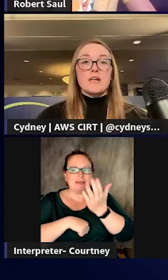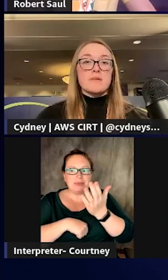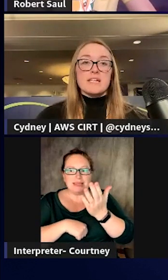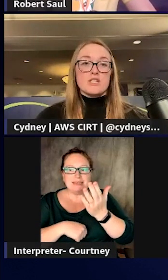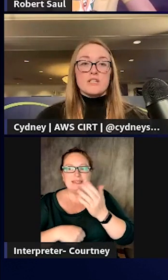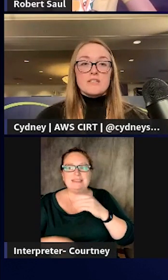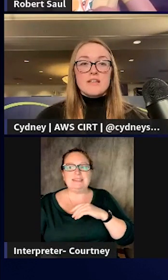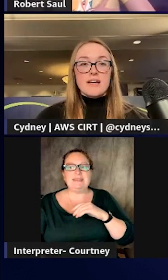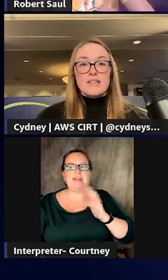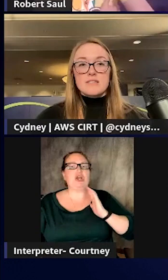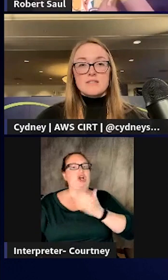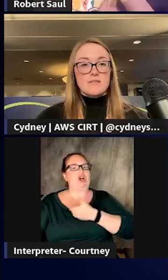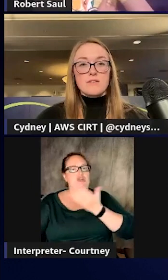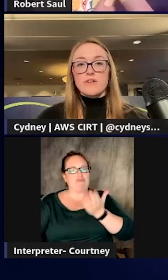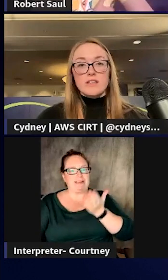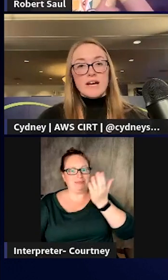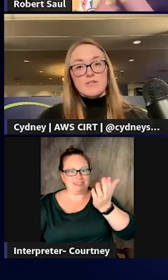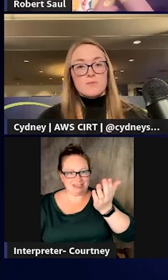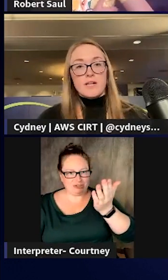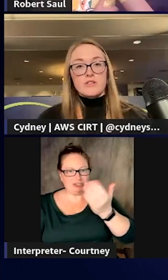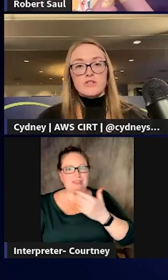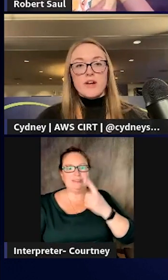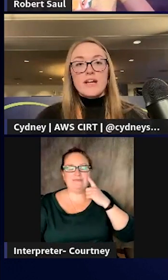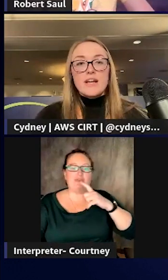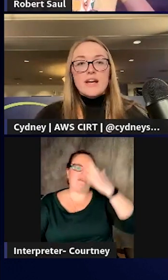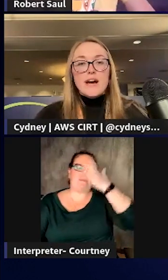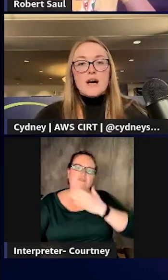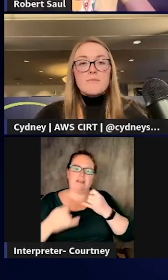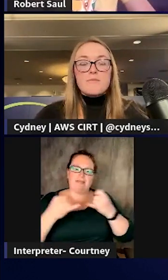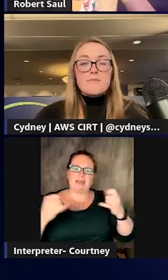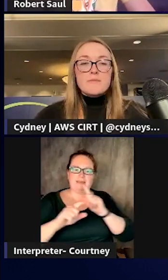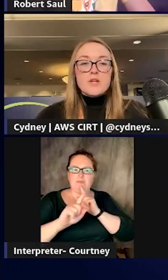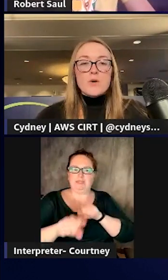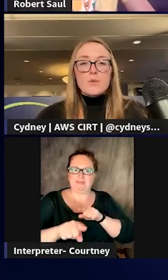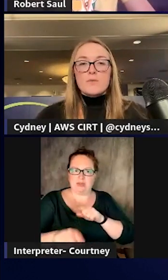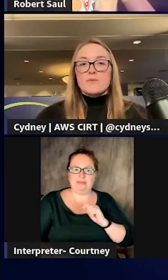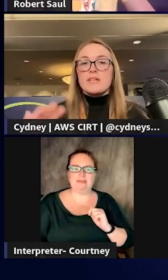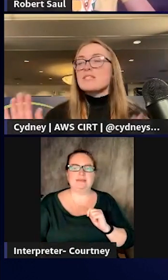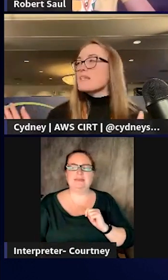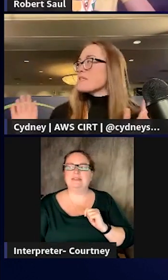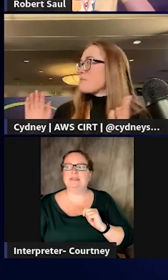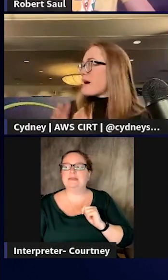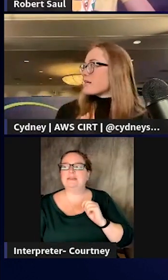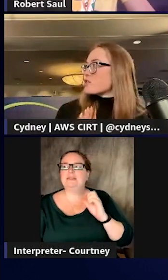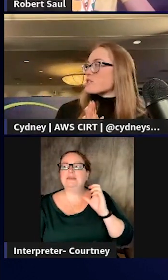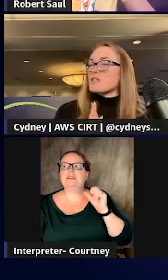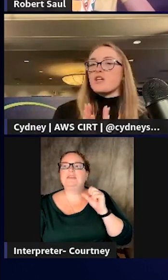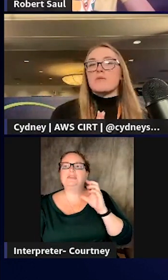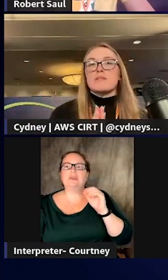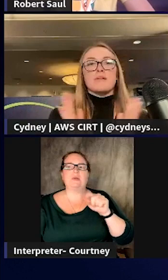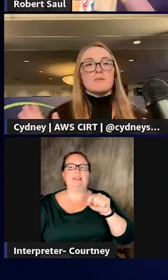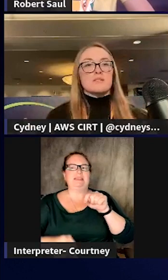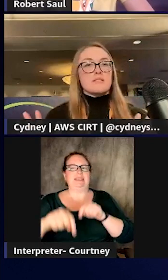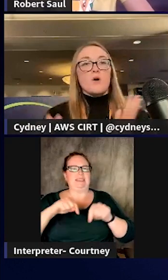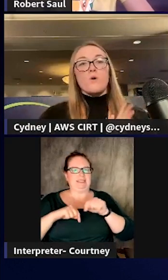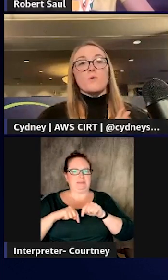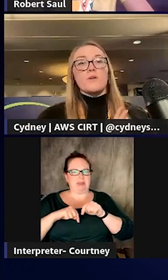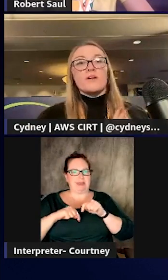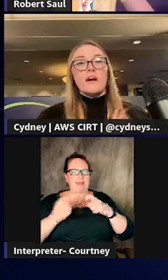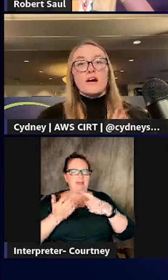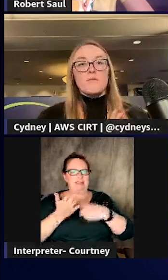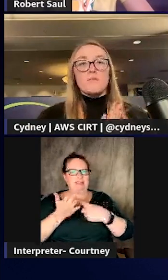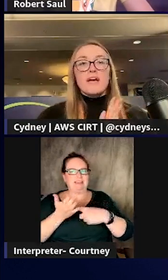our recommendations as the frontline responders, right? So let's take a step back and just talk about the playbooks as a